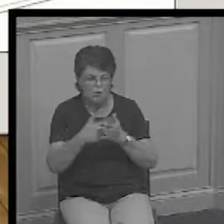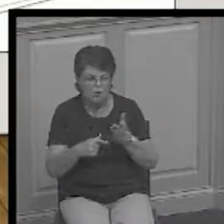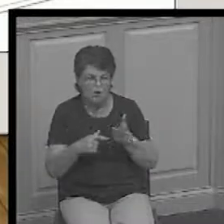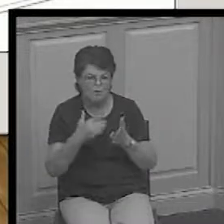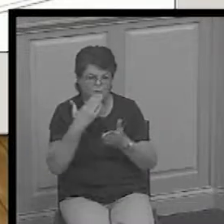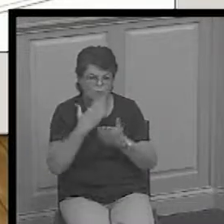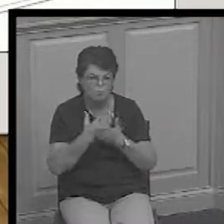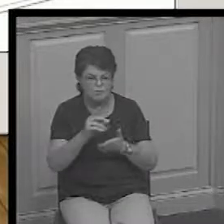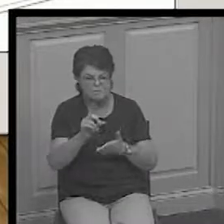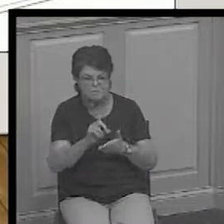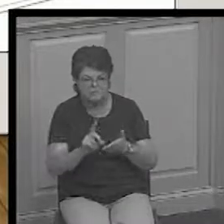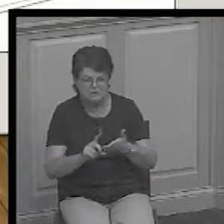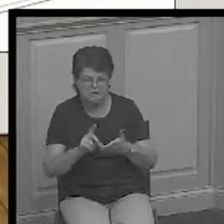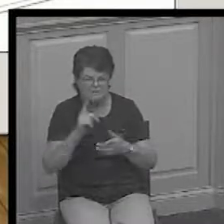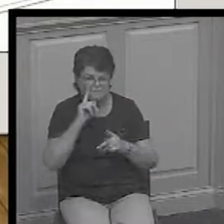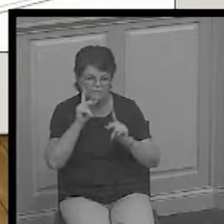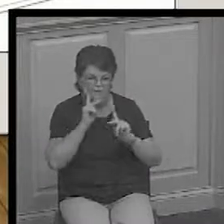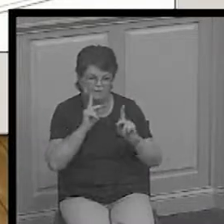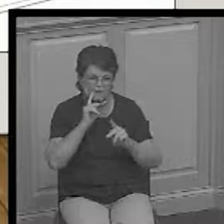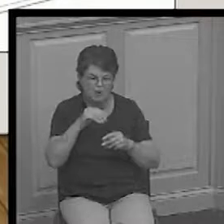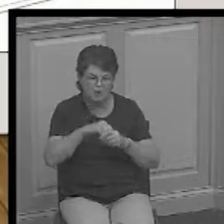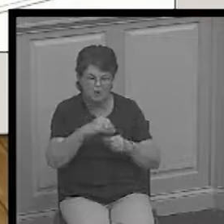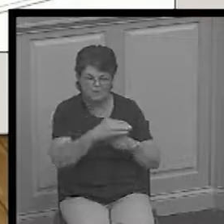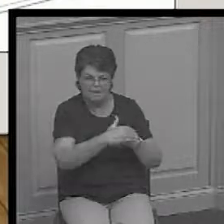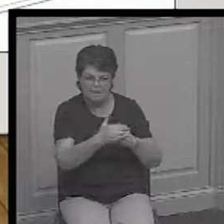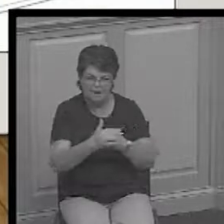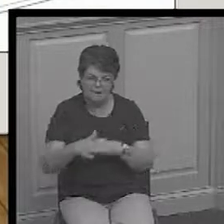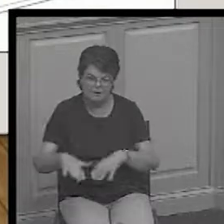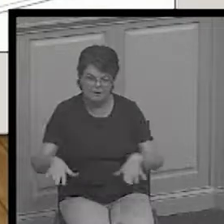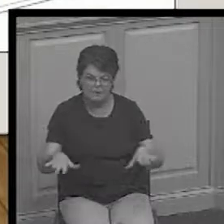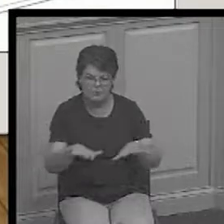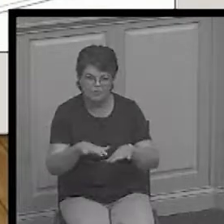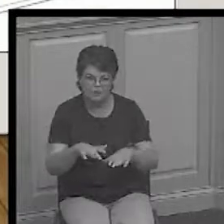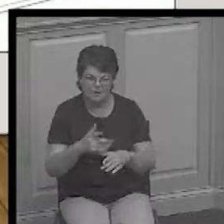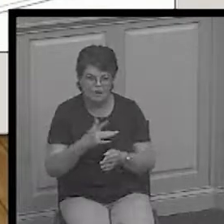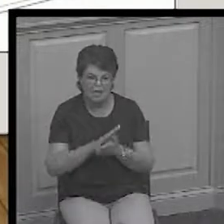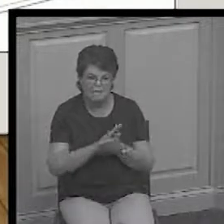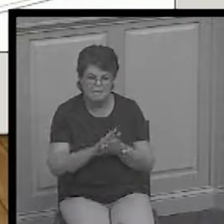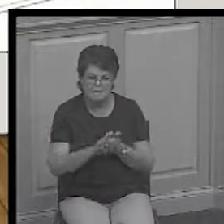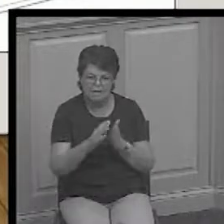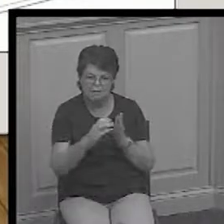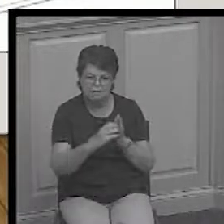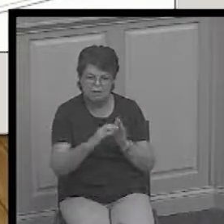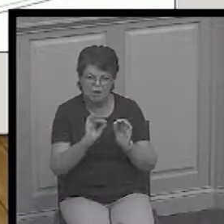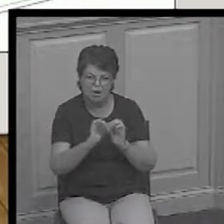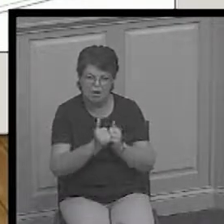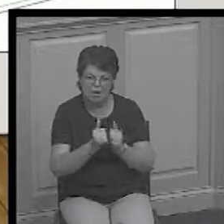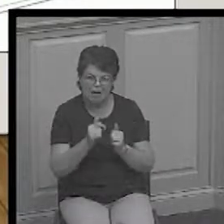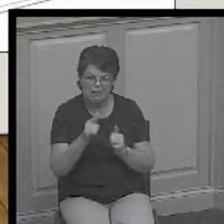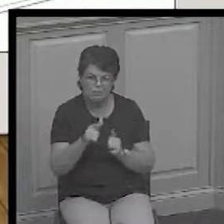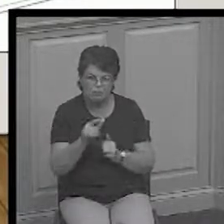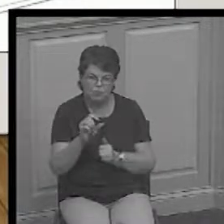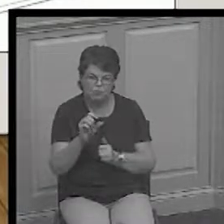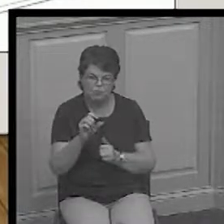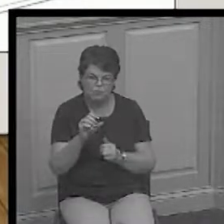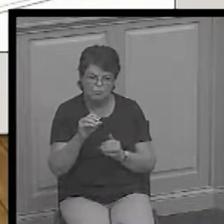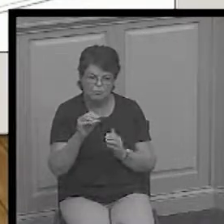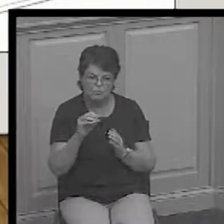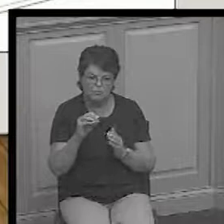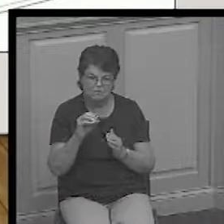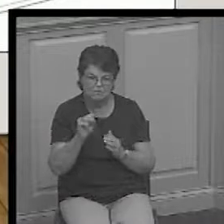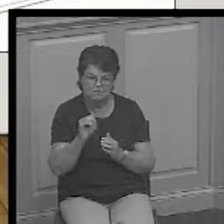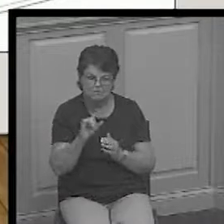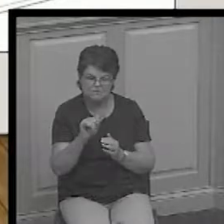design for the pedestrians in the neighborhood. It also put a nice section in there about how you site a new construction in a built